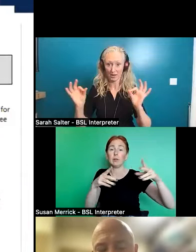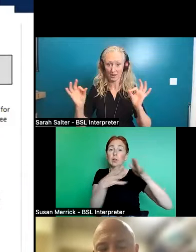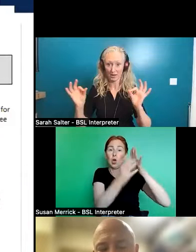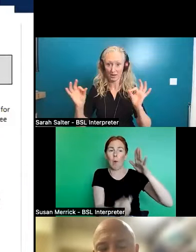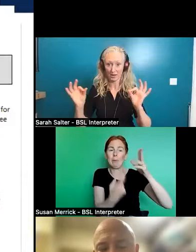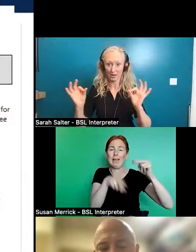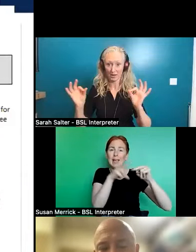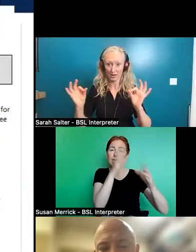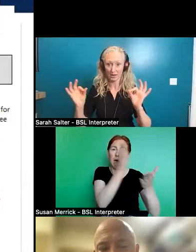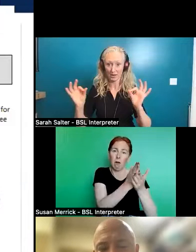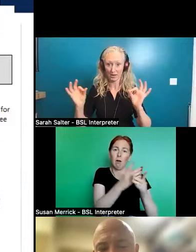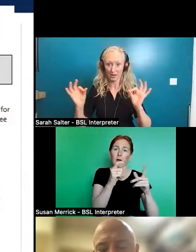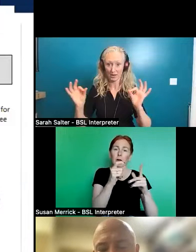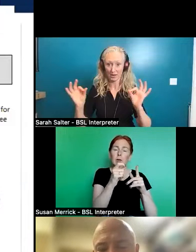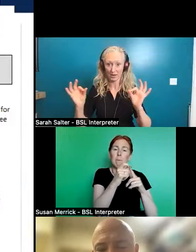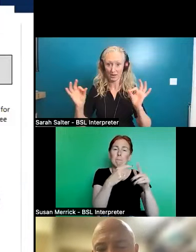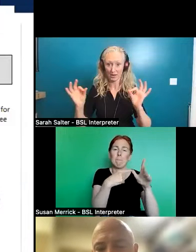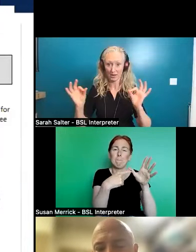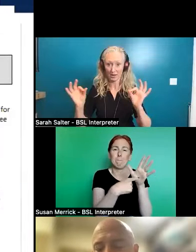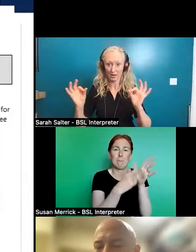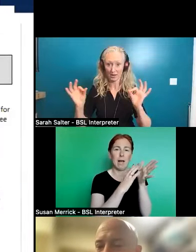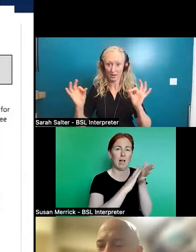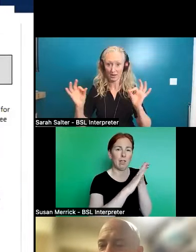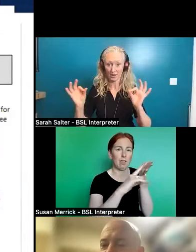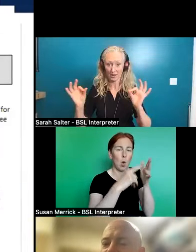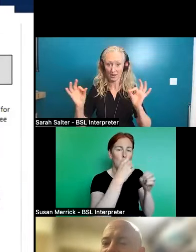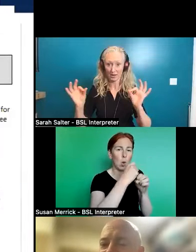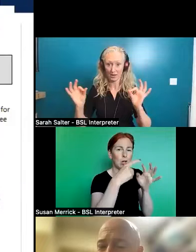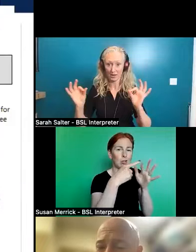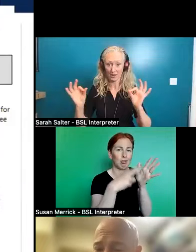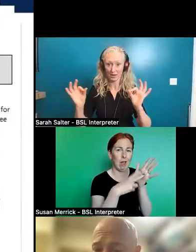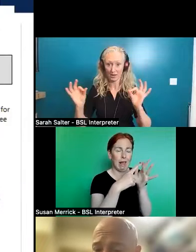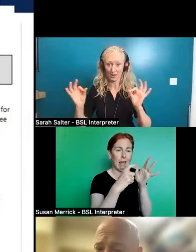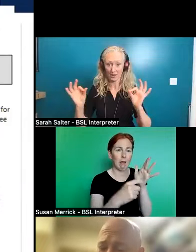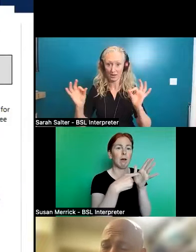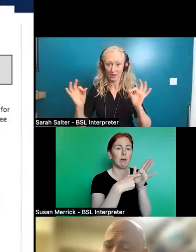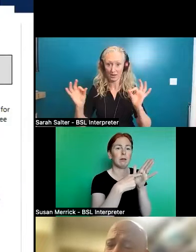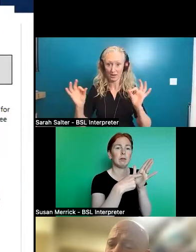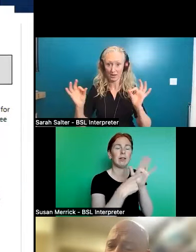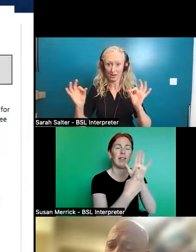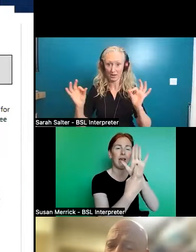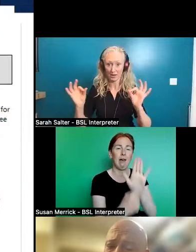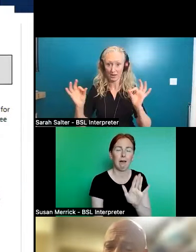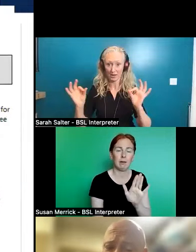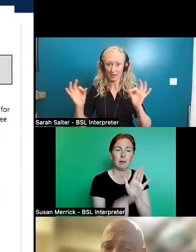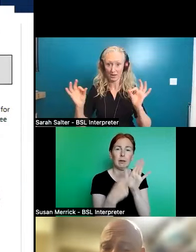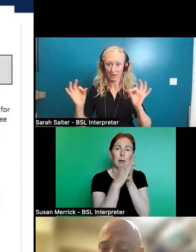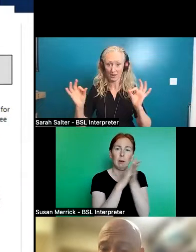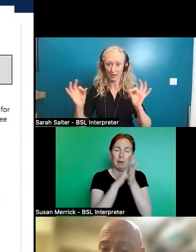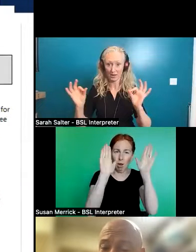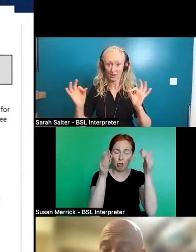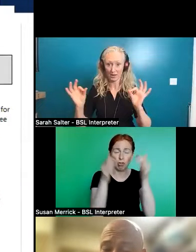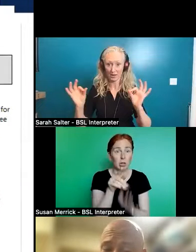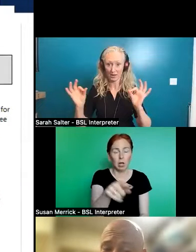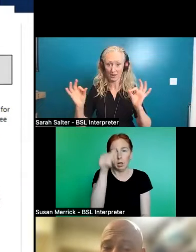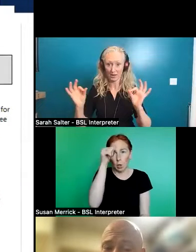detail on this, this is a great site that Retina UK have published, just trying to decode a lot of the really complex terminology that